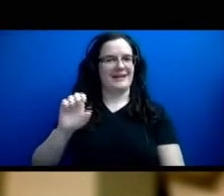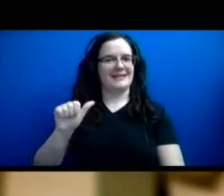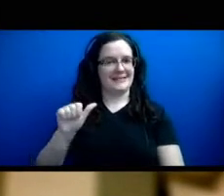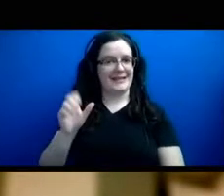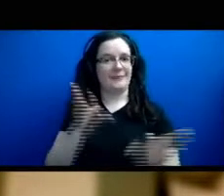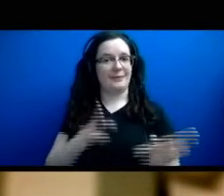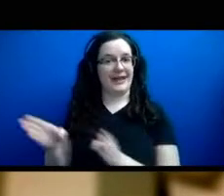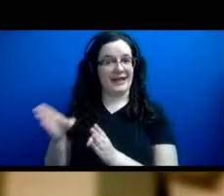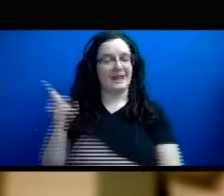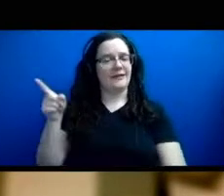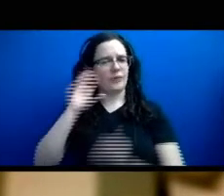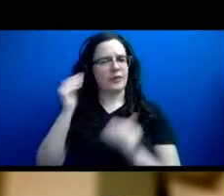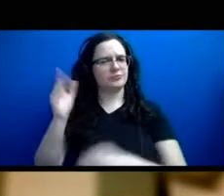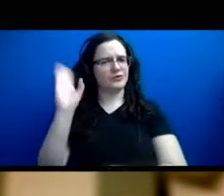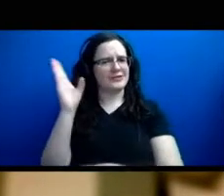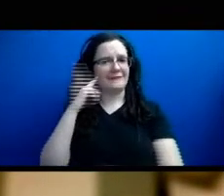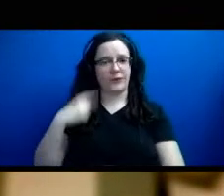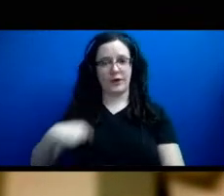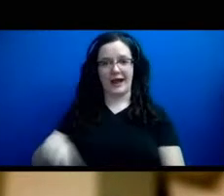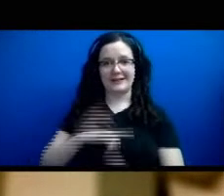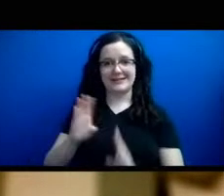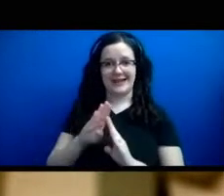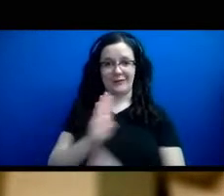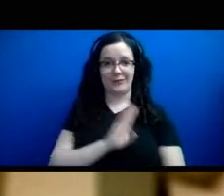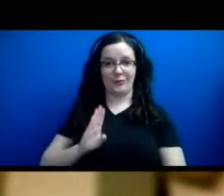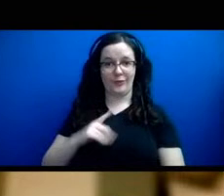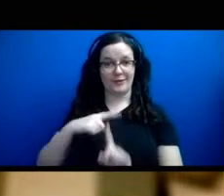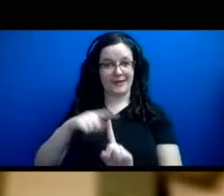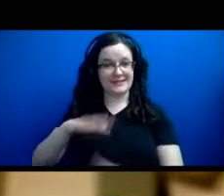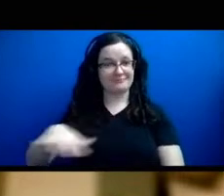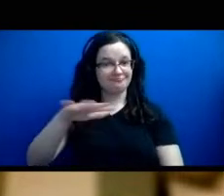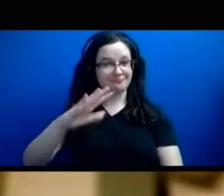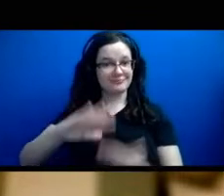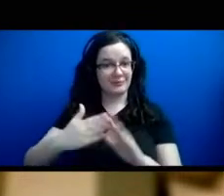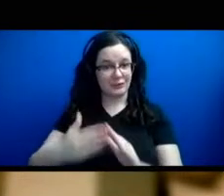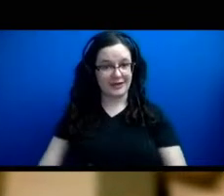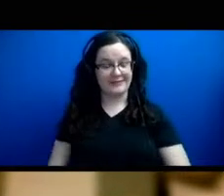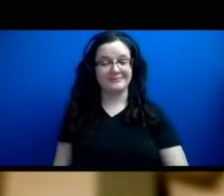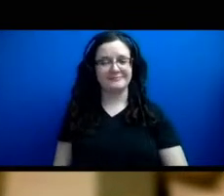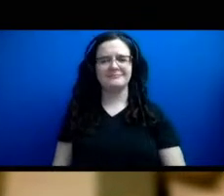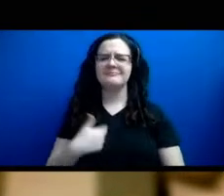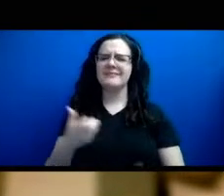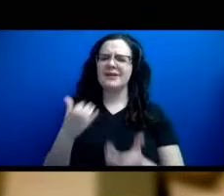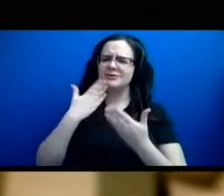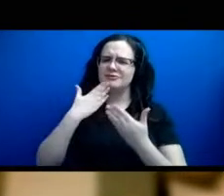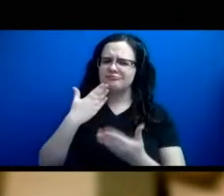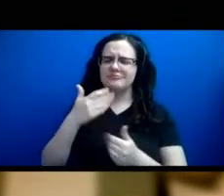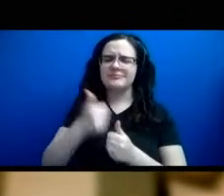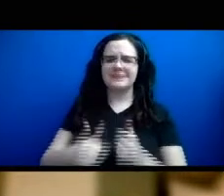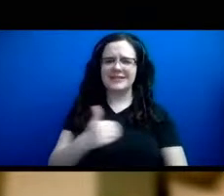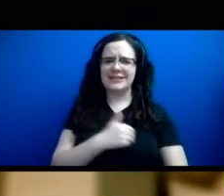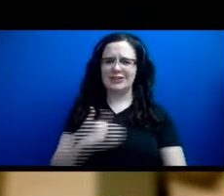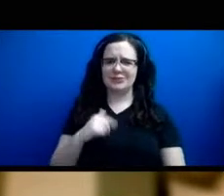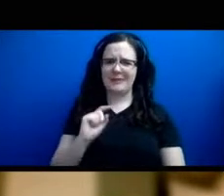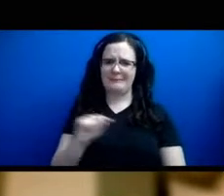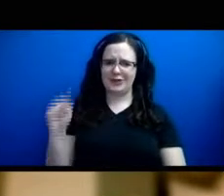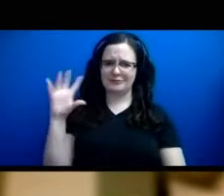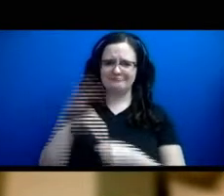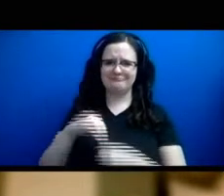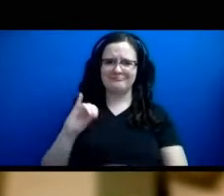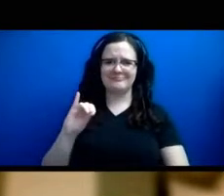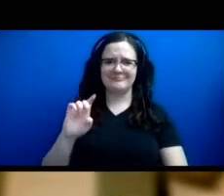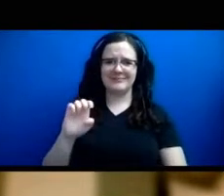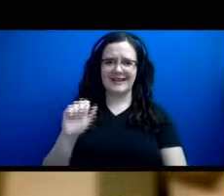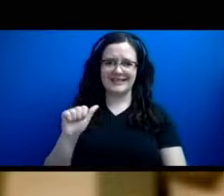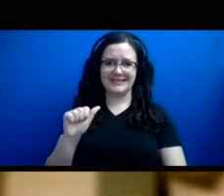town board and to the community tonight. I want to thank each of the members of the IDEA Board, many